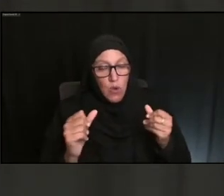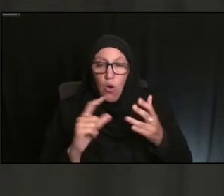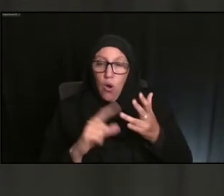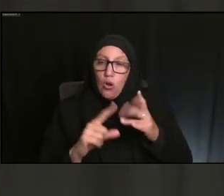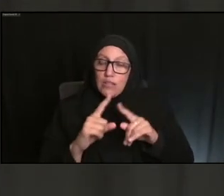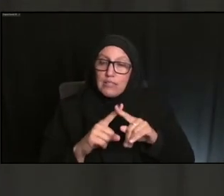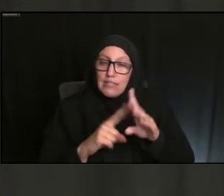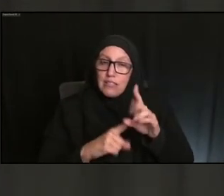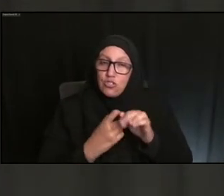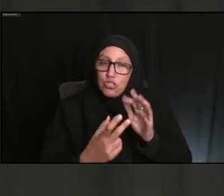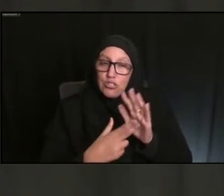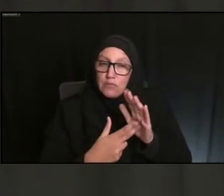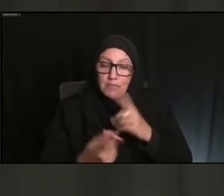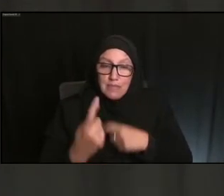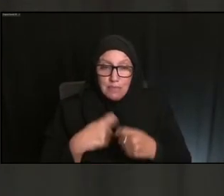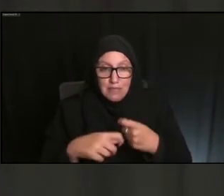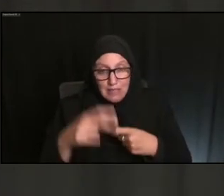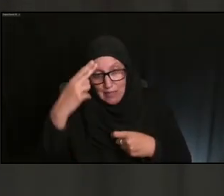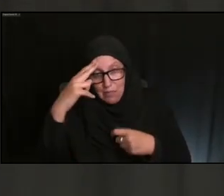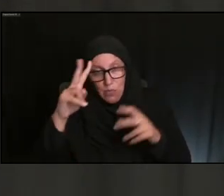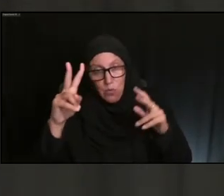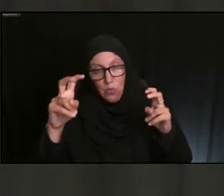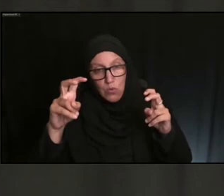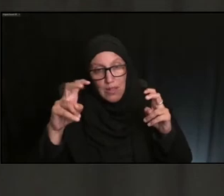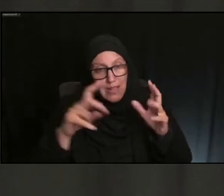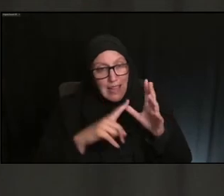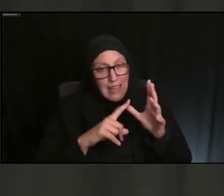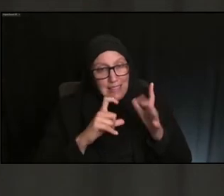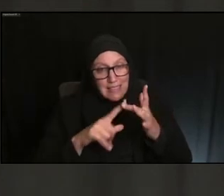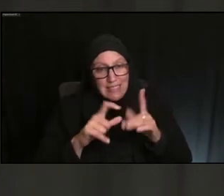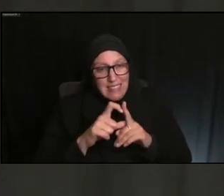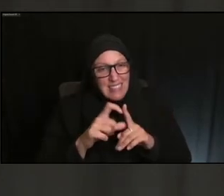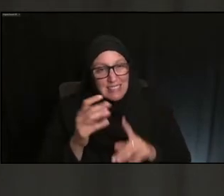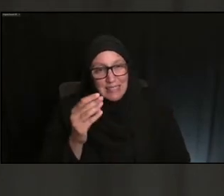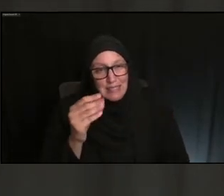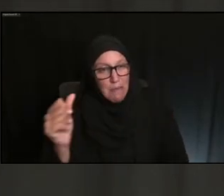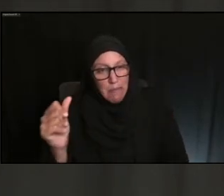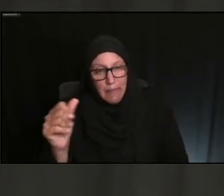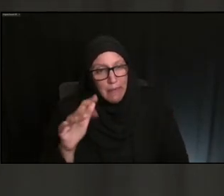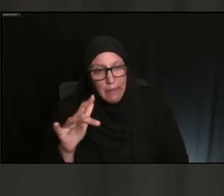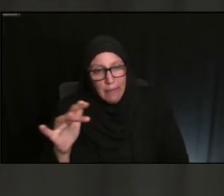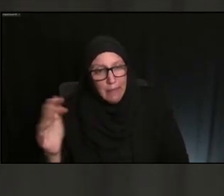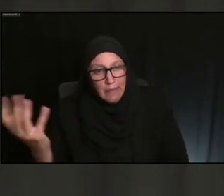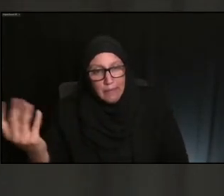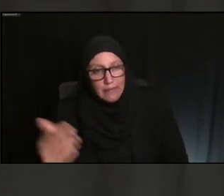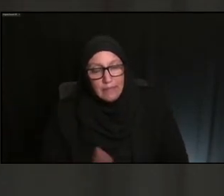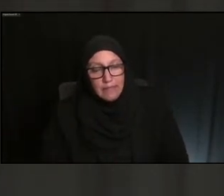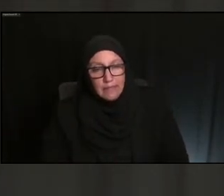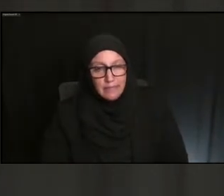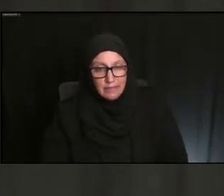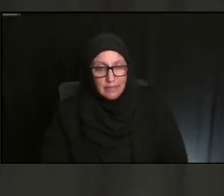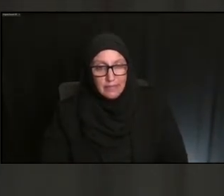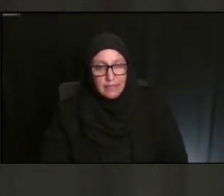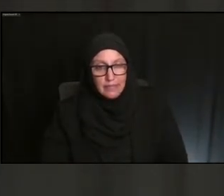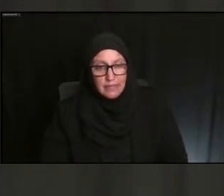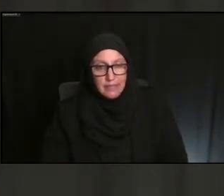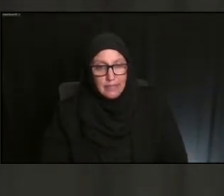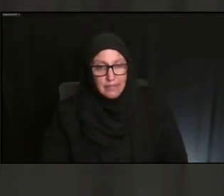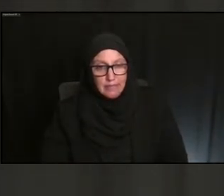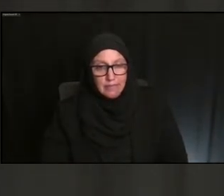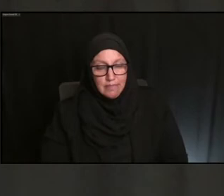He called oxygen. He called it acid something. I don't know if it was the second word, but he called it a form of